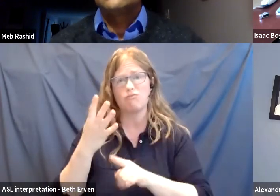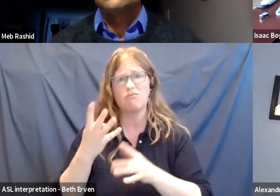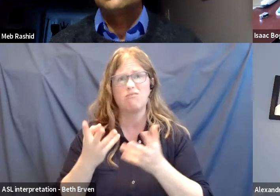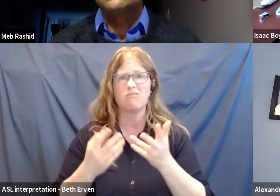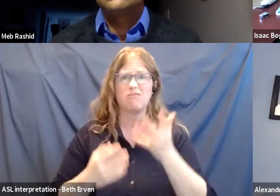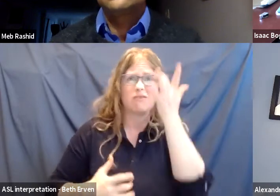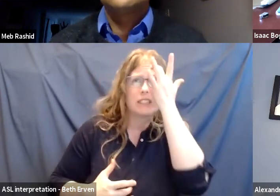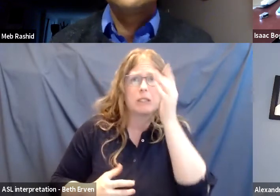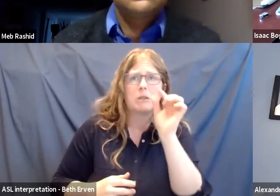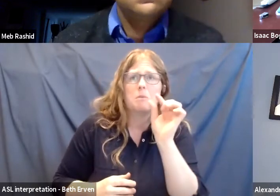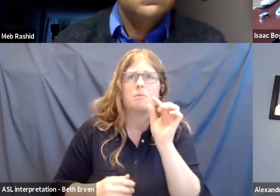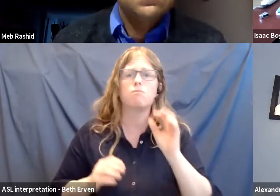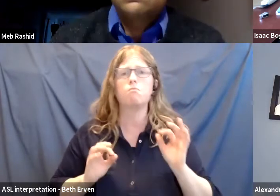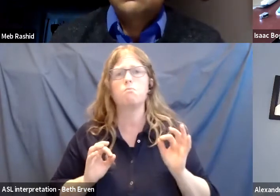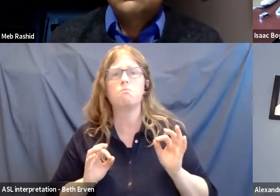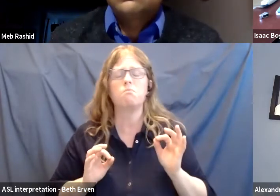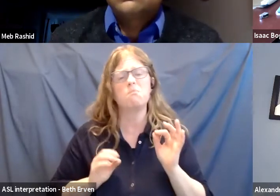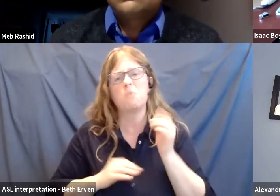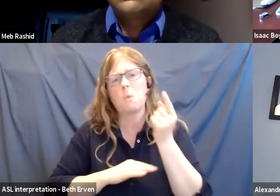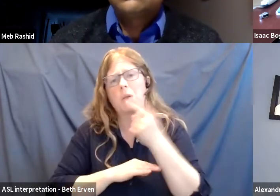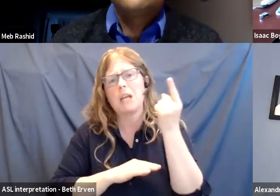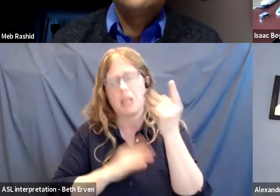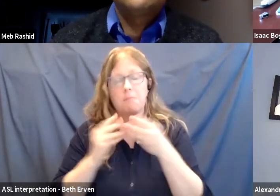day and are mild and go away.